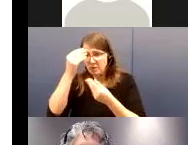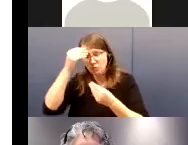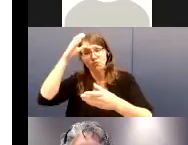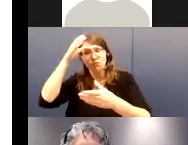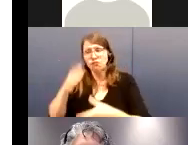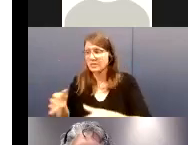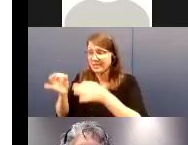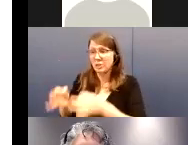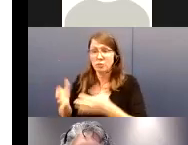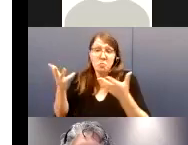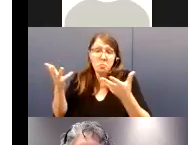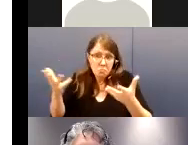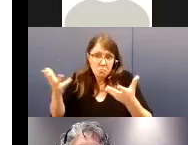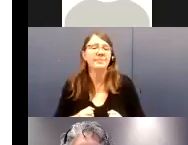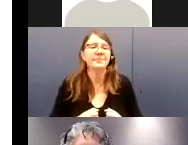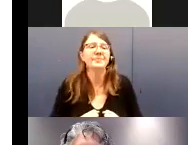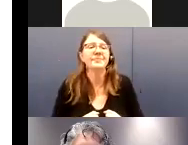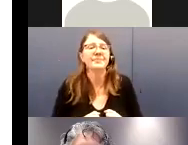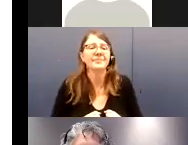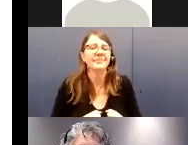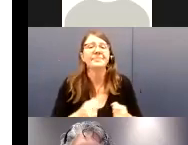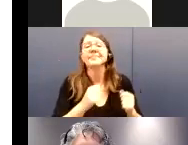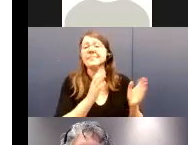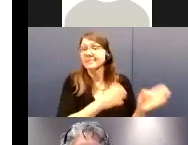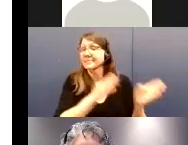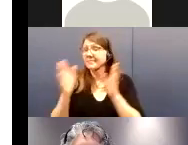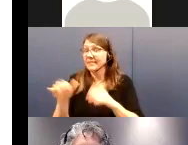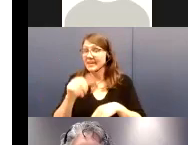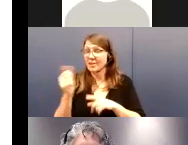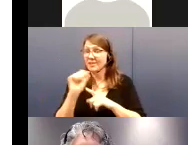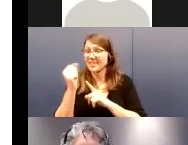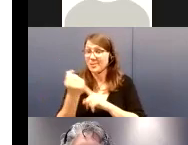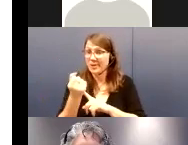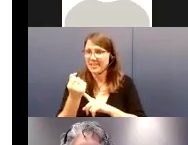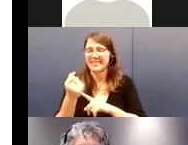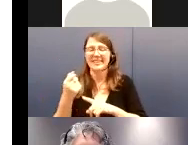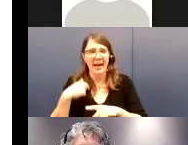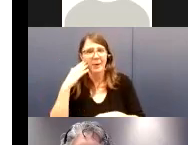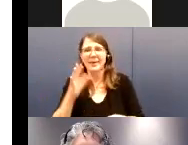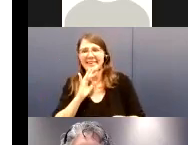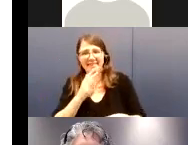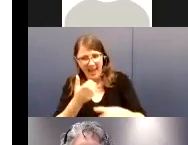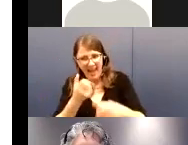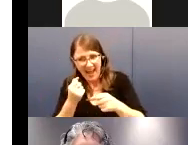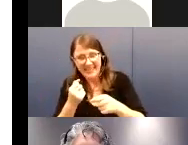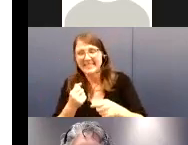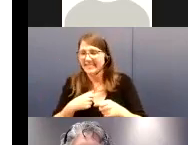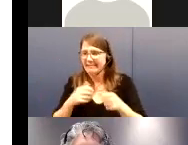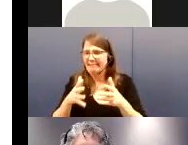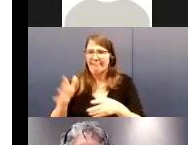concern, older adult, trying not to talk fast because I know I've got like 8 minutes